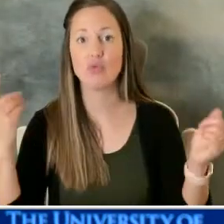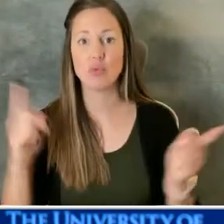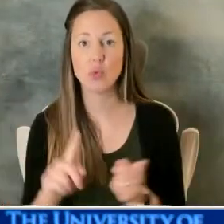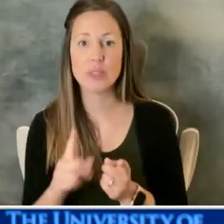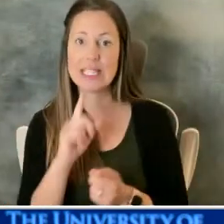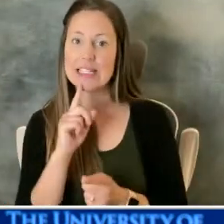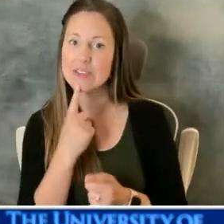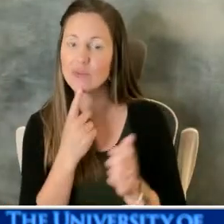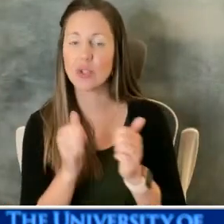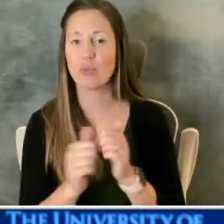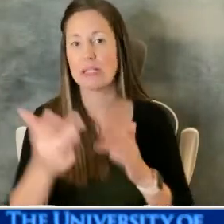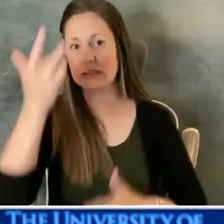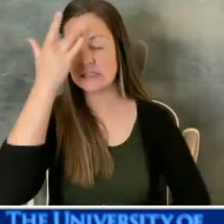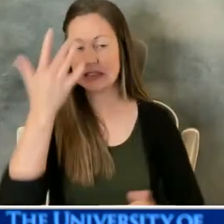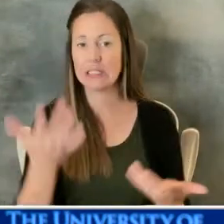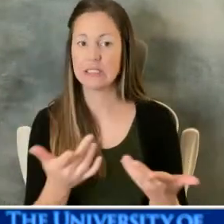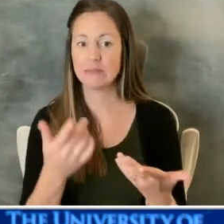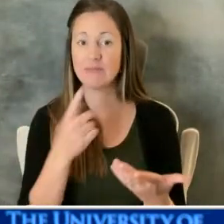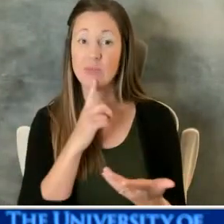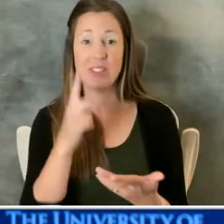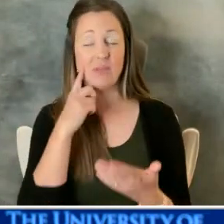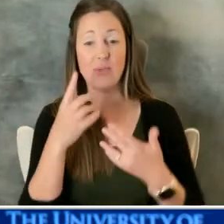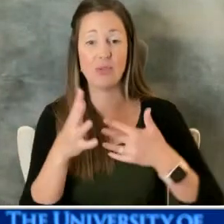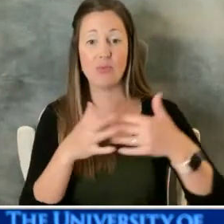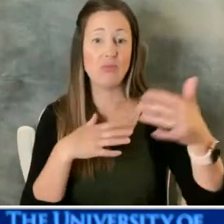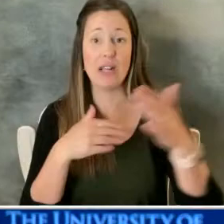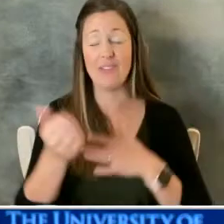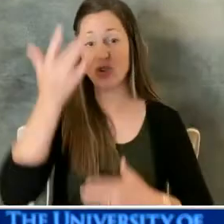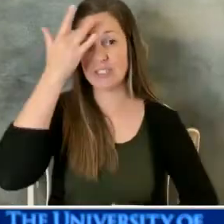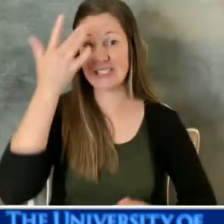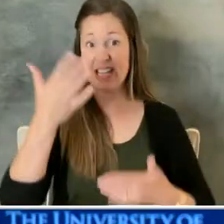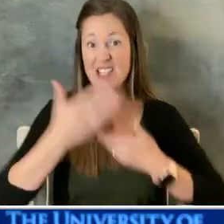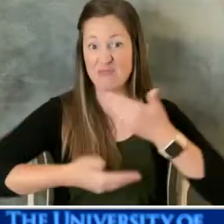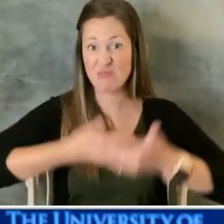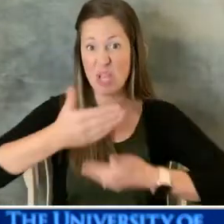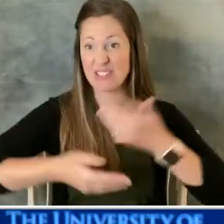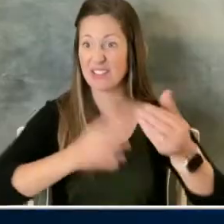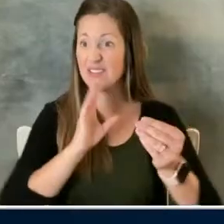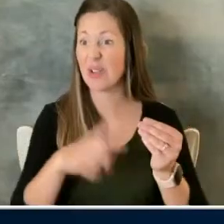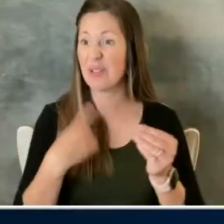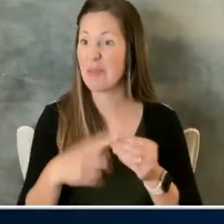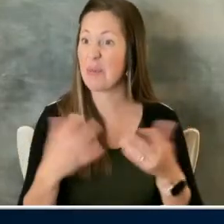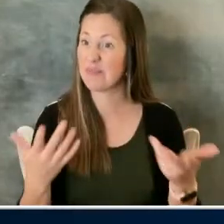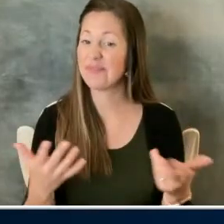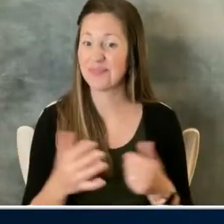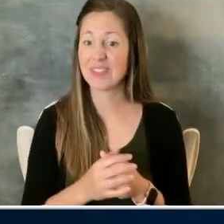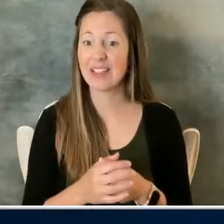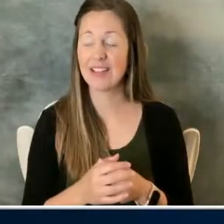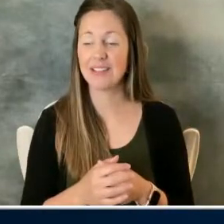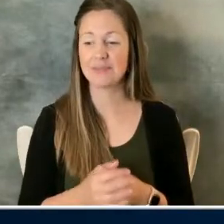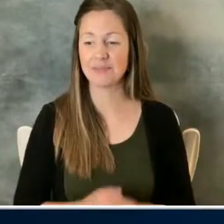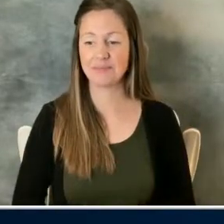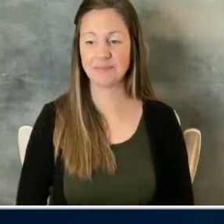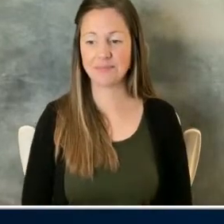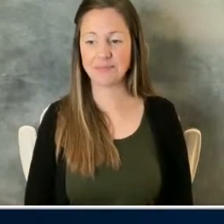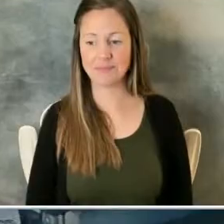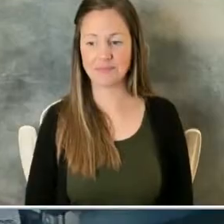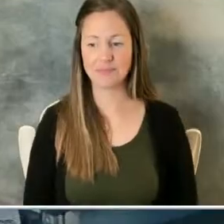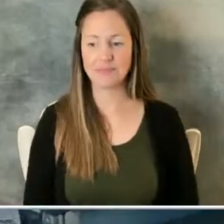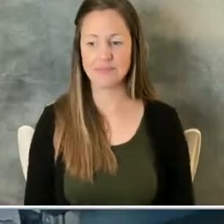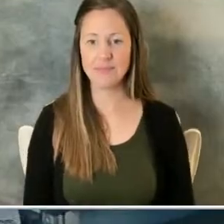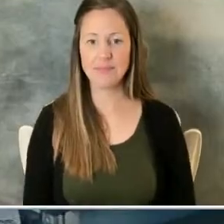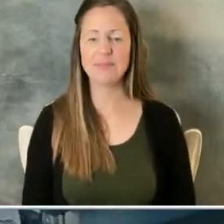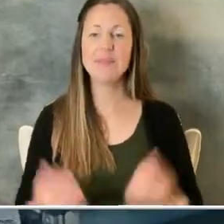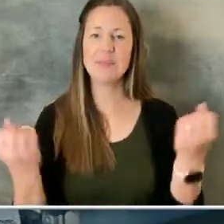of disease, really for whatever disease process we are talking about. So. You know, we've talked many times in this program about